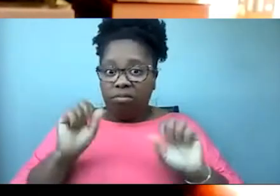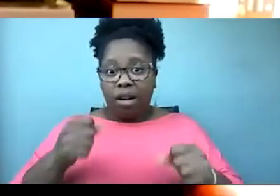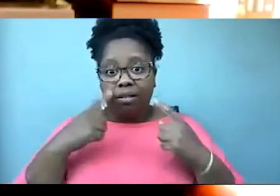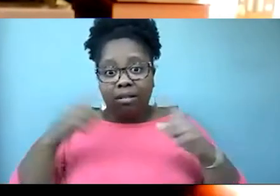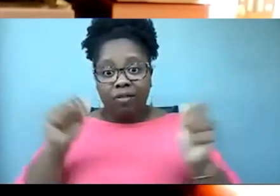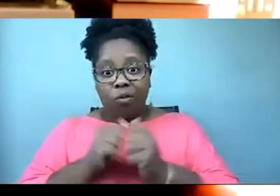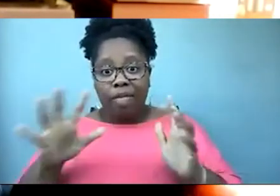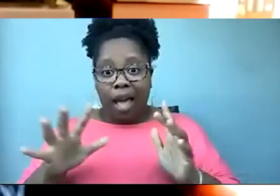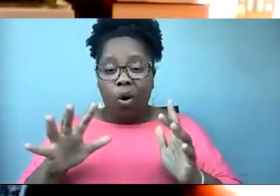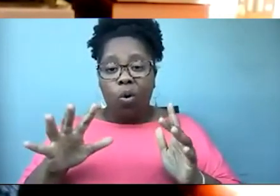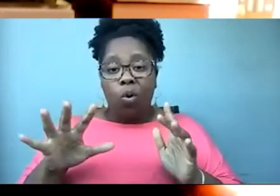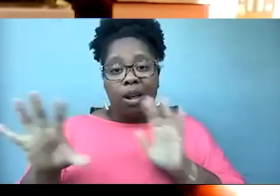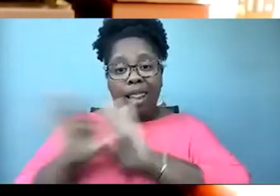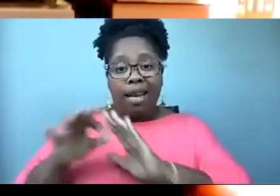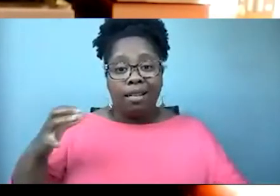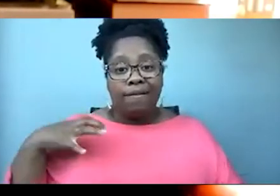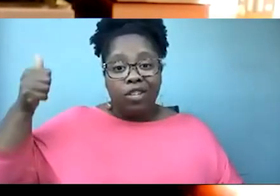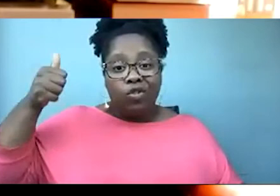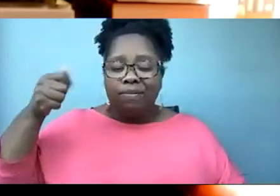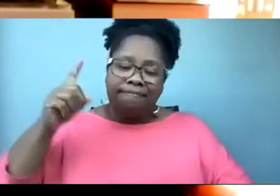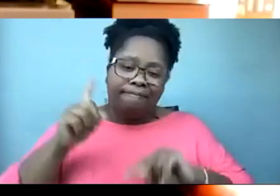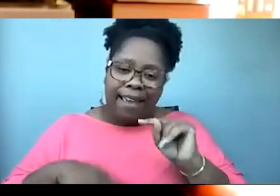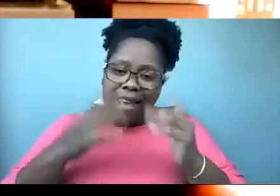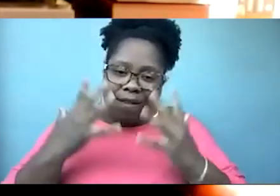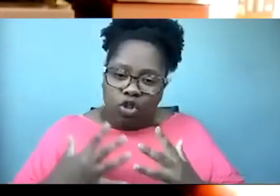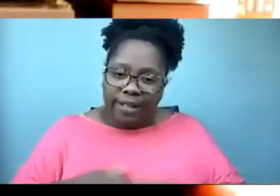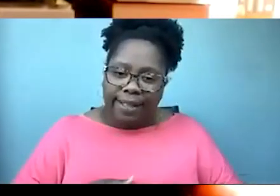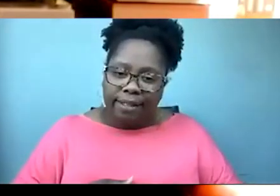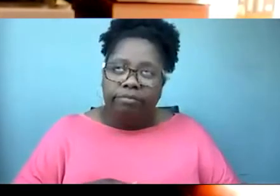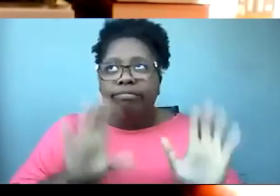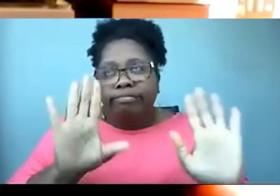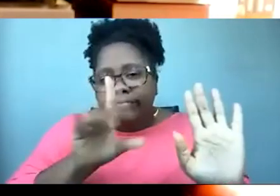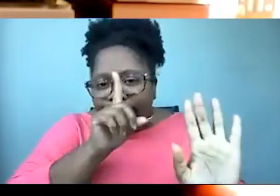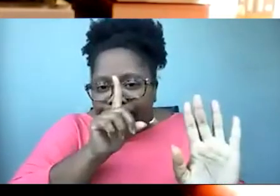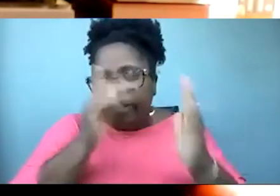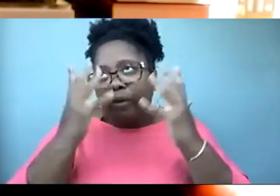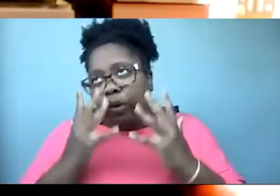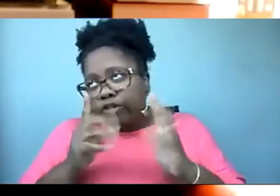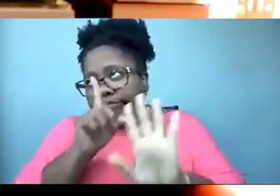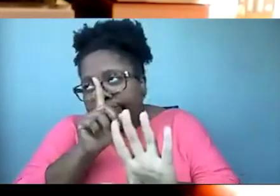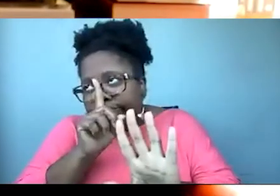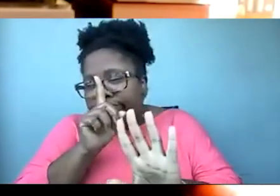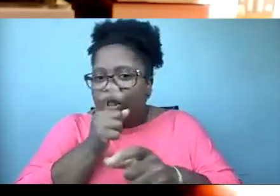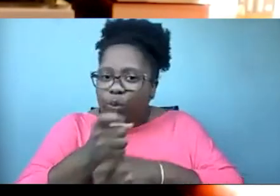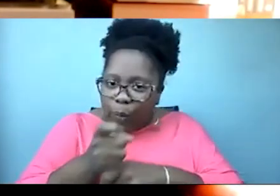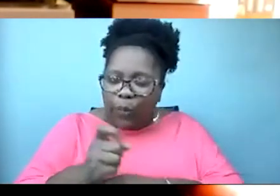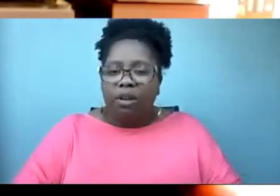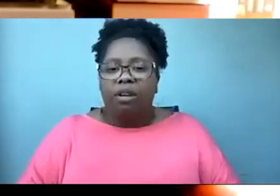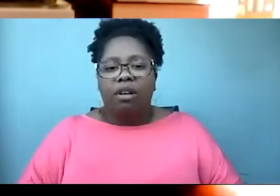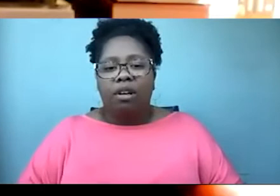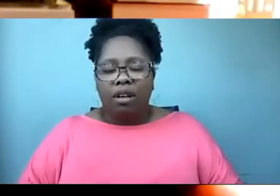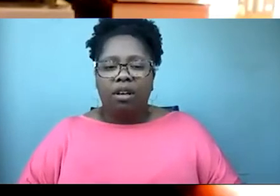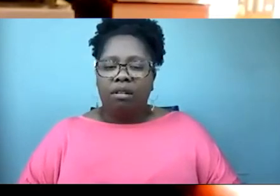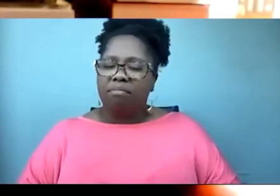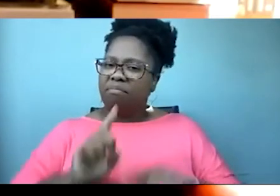joke, but you've got to know who are the people on the committee that is important